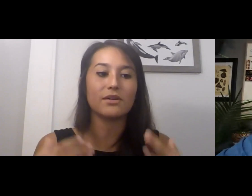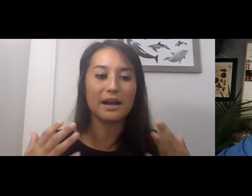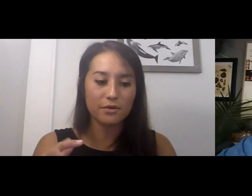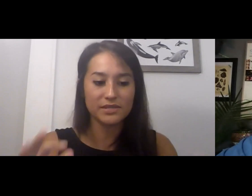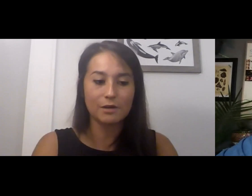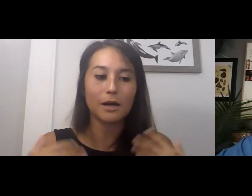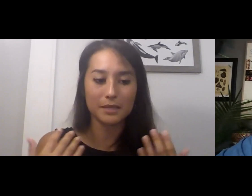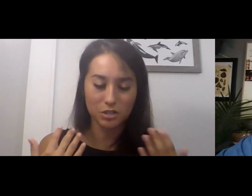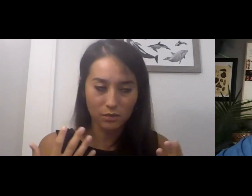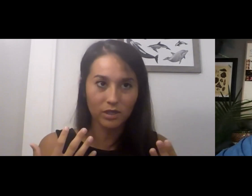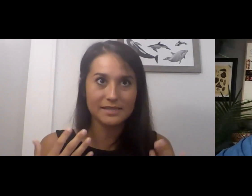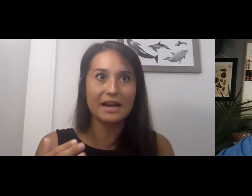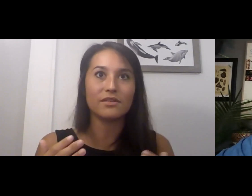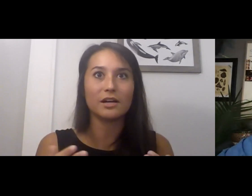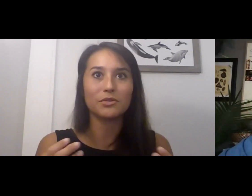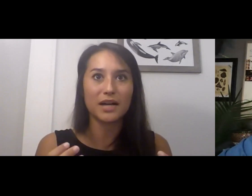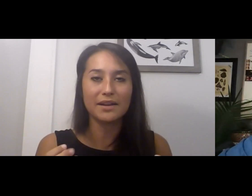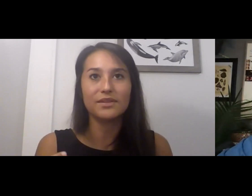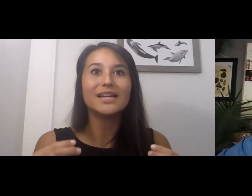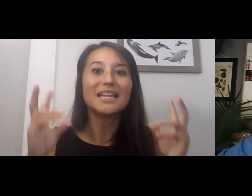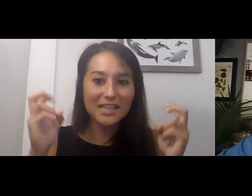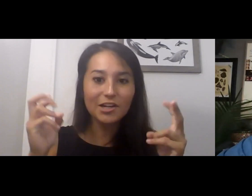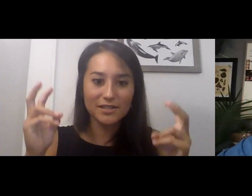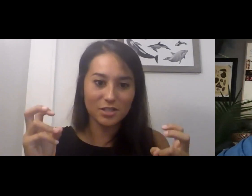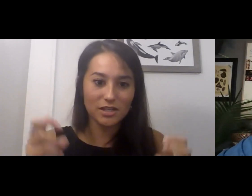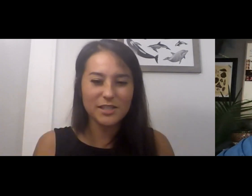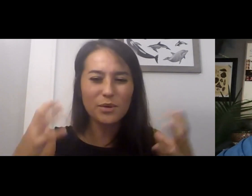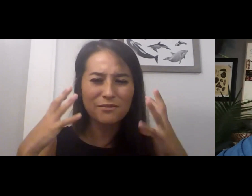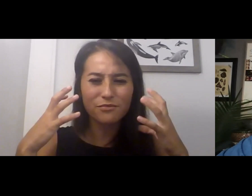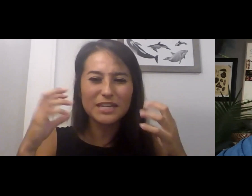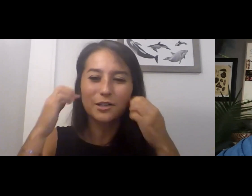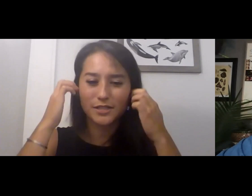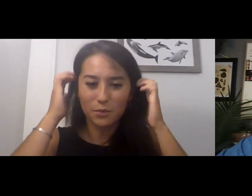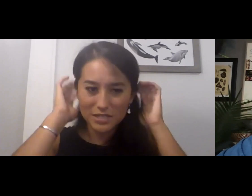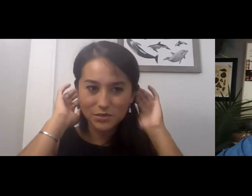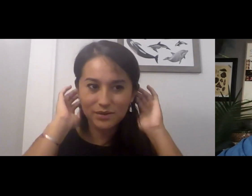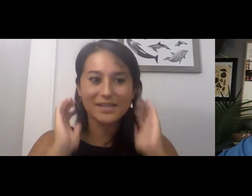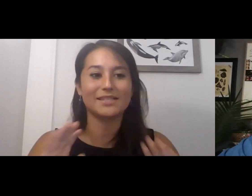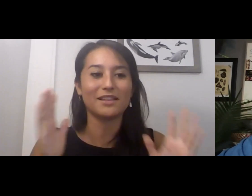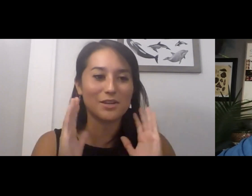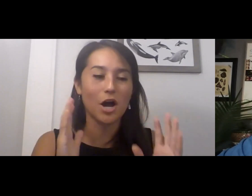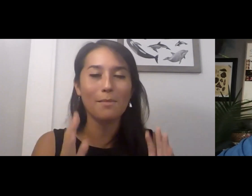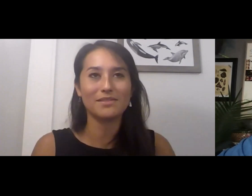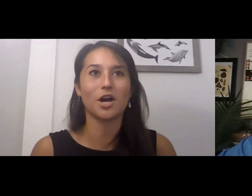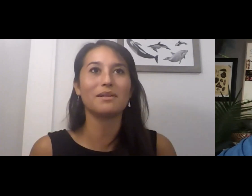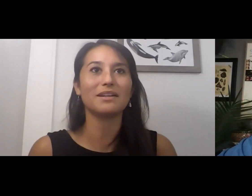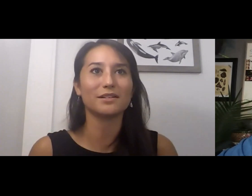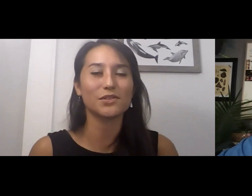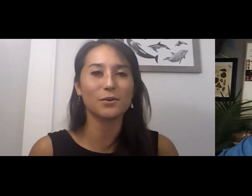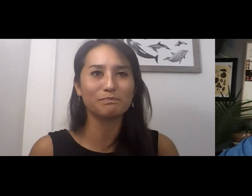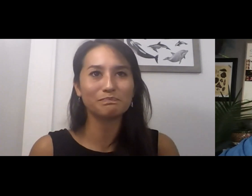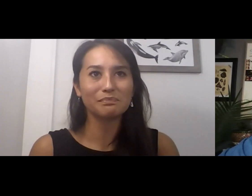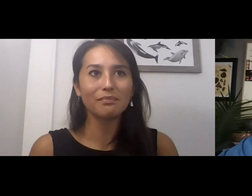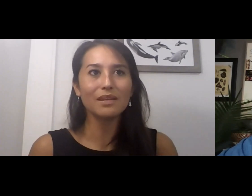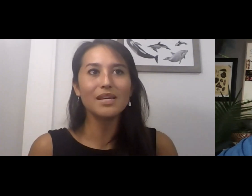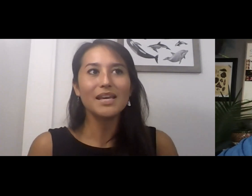kind of, how the sound propagation works and how they're able to kind of hear, essentially, because they don't have ears like we do, right? It's not like the common ear. And